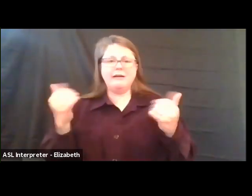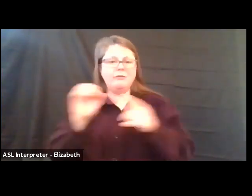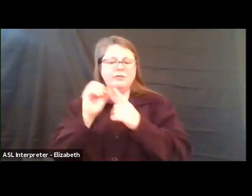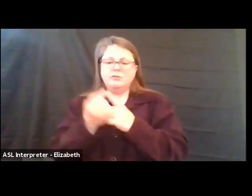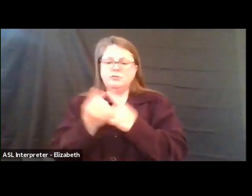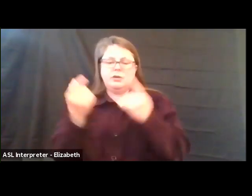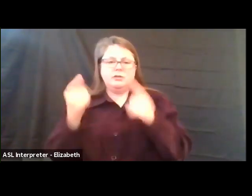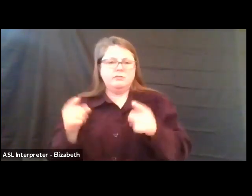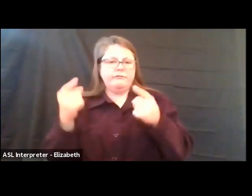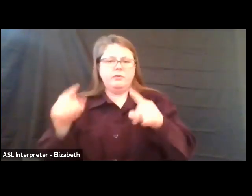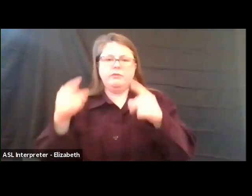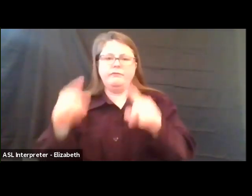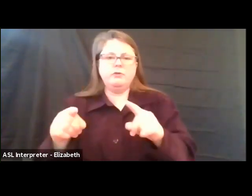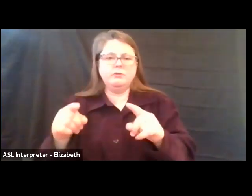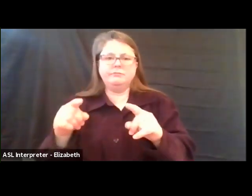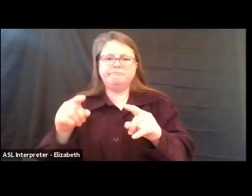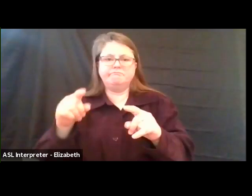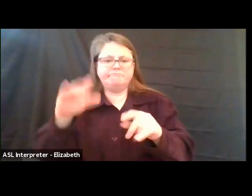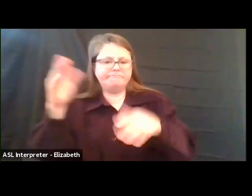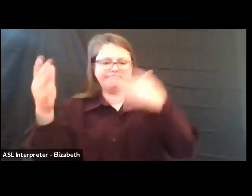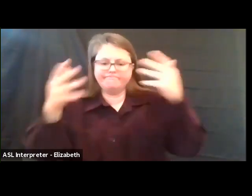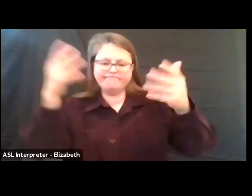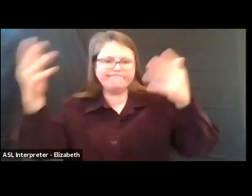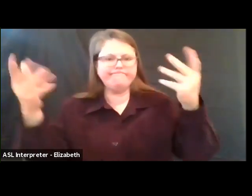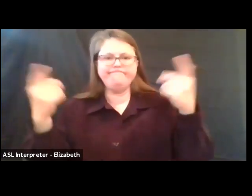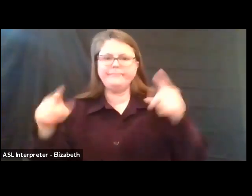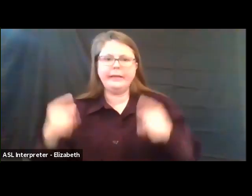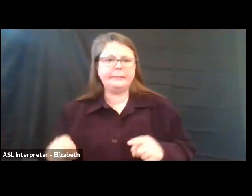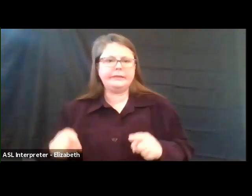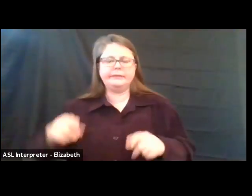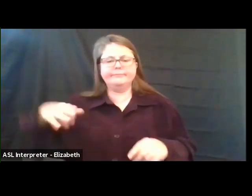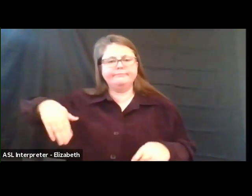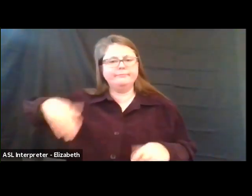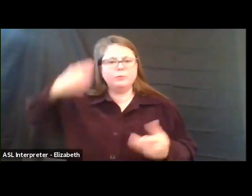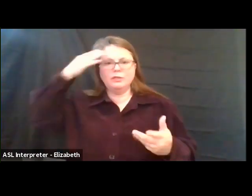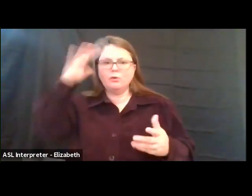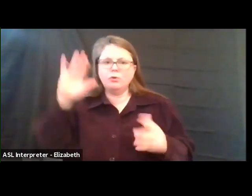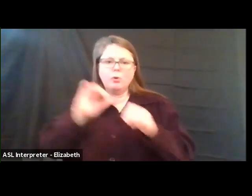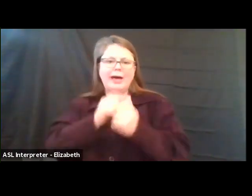and we don't yet know exactly how recovery will evolve.